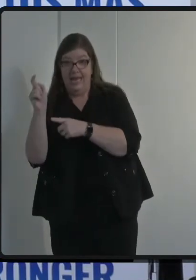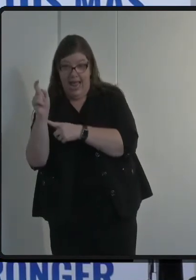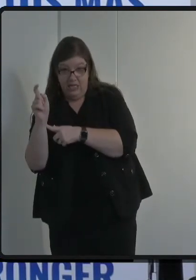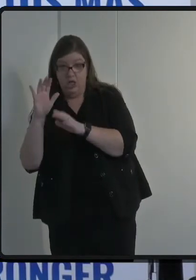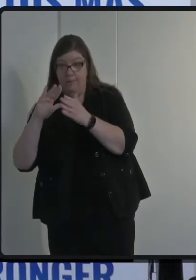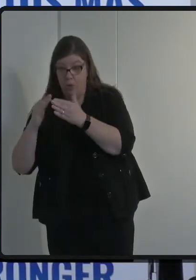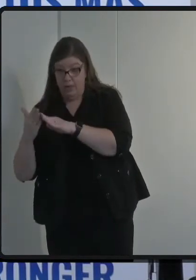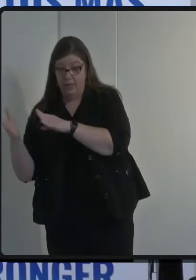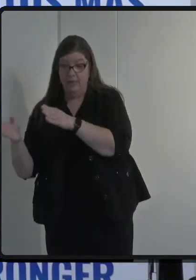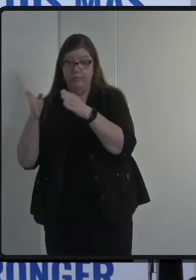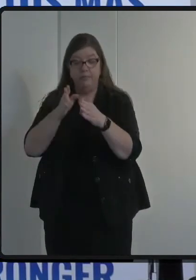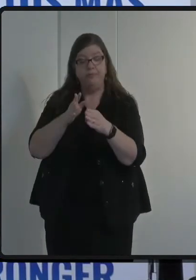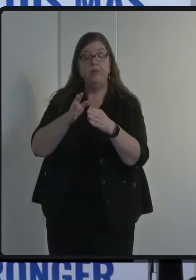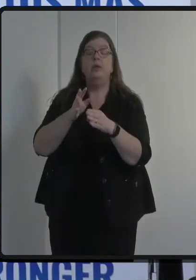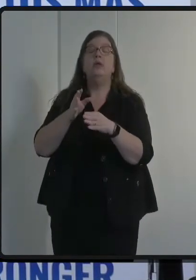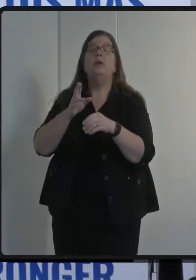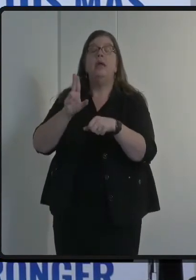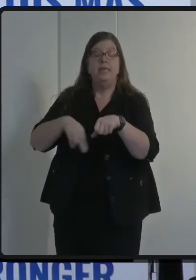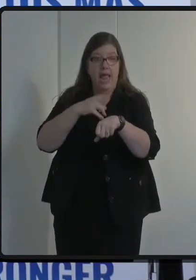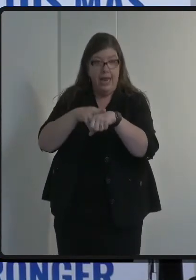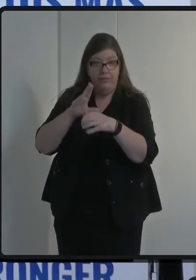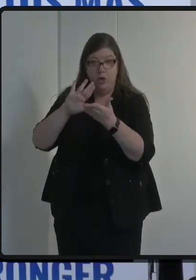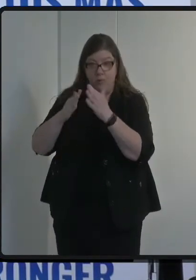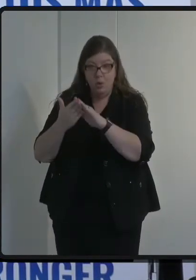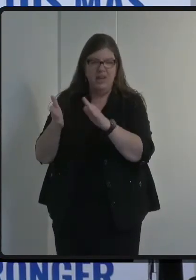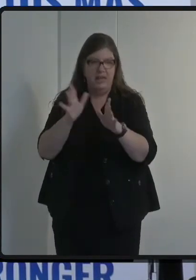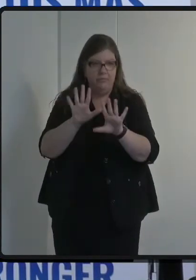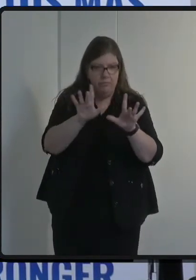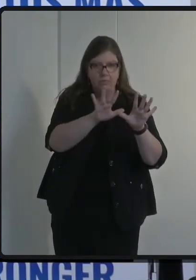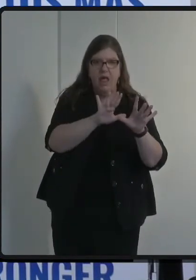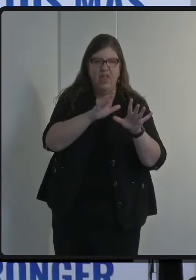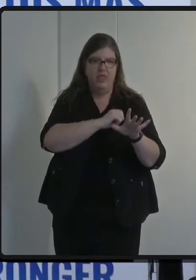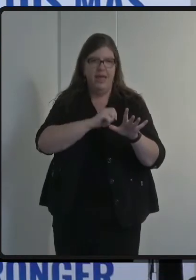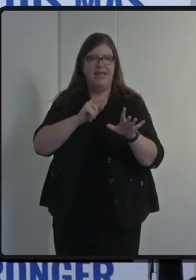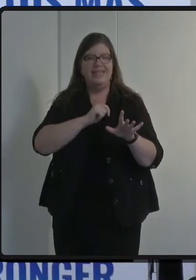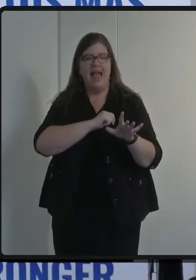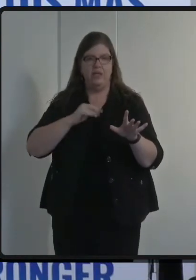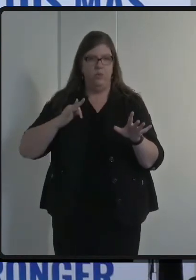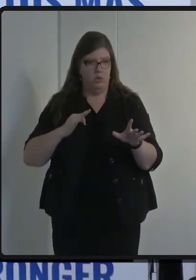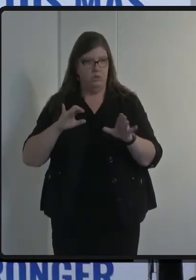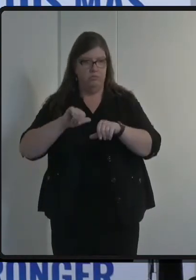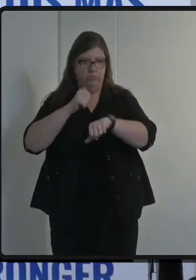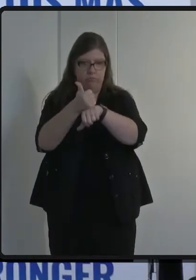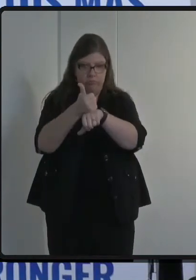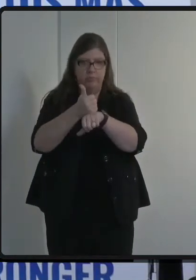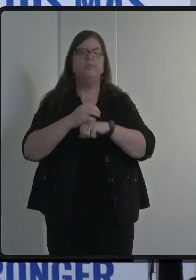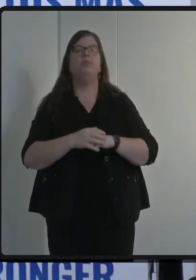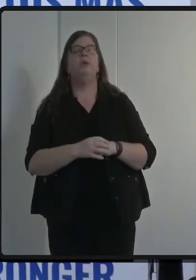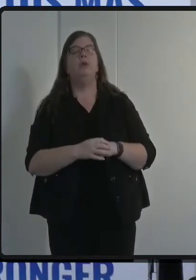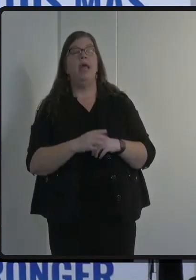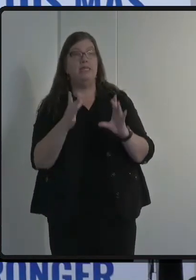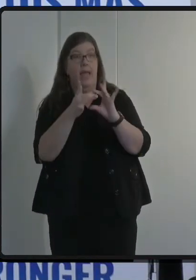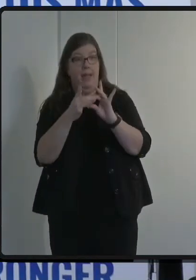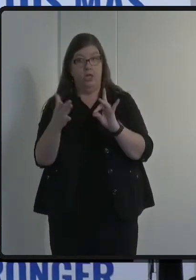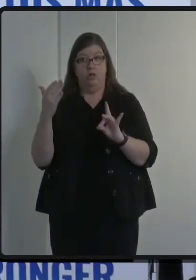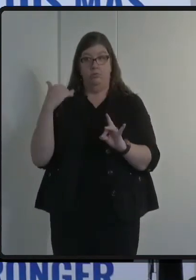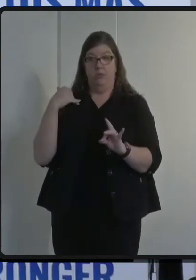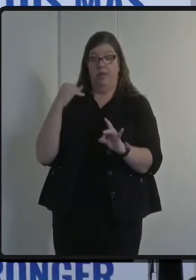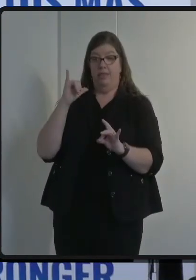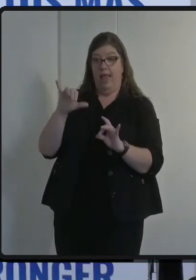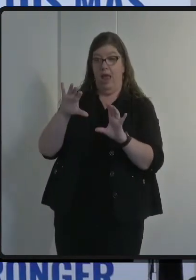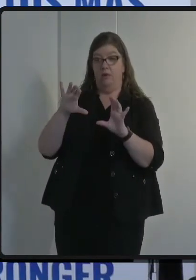and Indigenous Migrant COVID-19 Response Task Force. And as I mentioned earlier, I think our